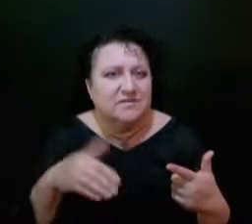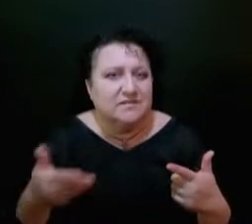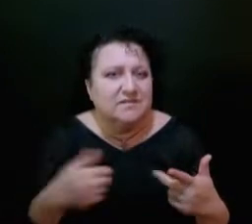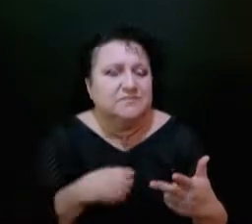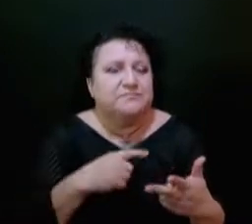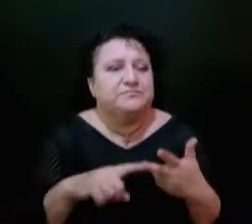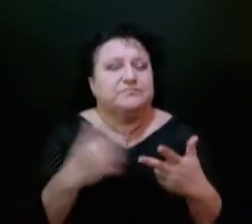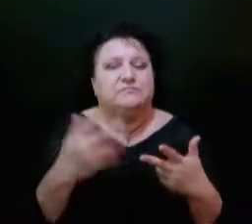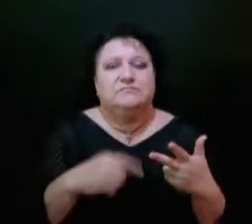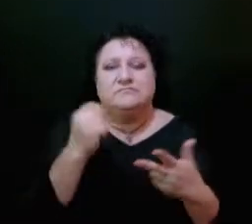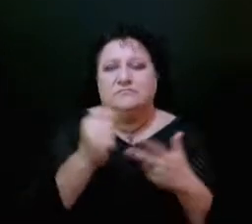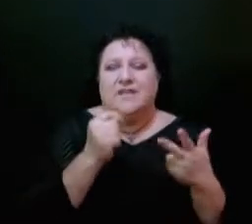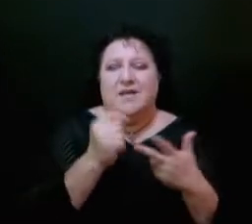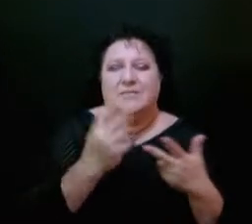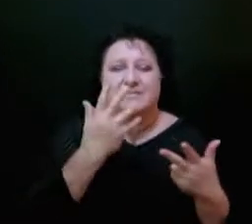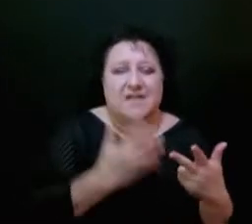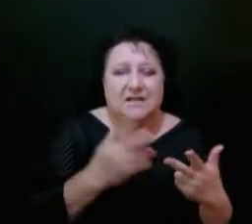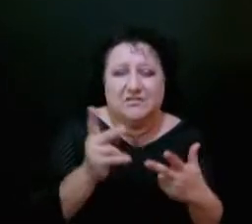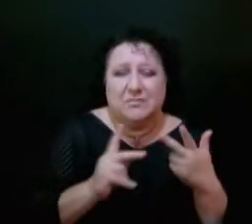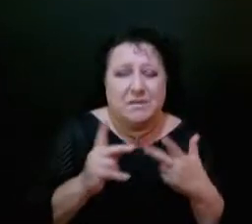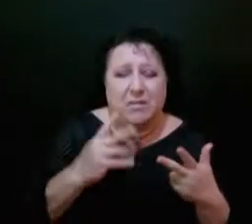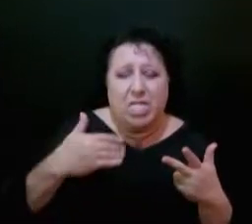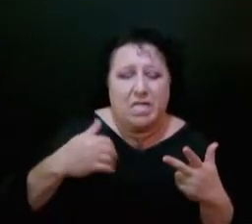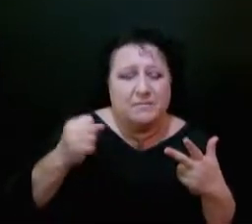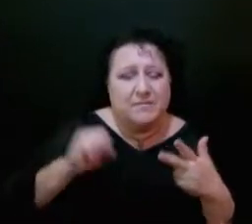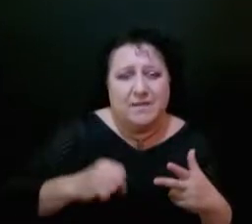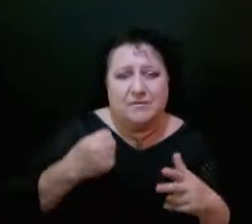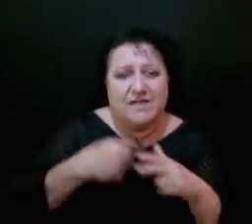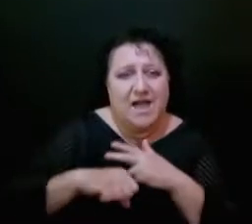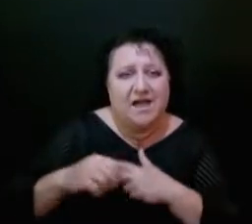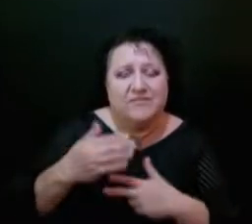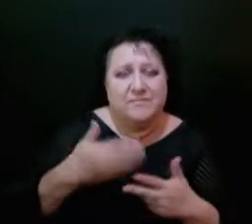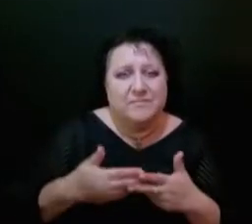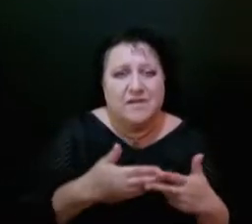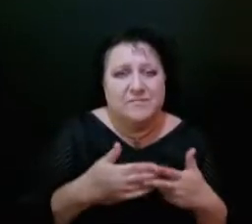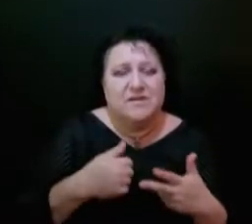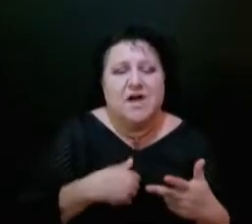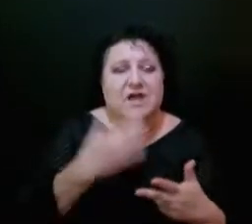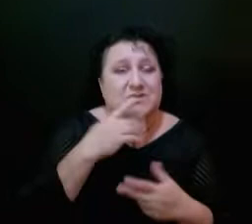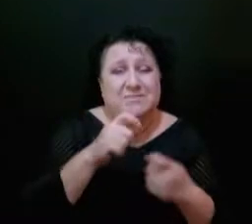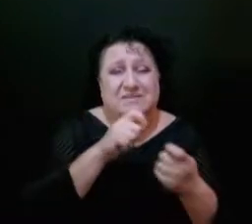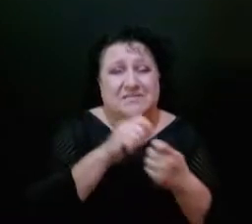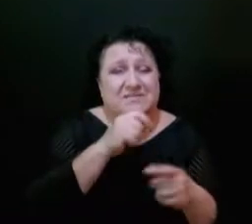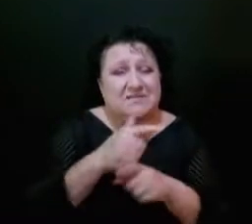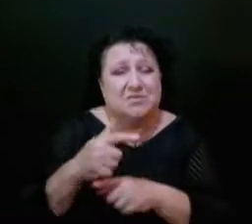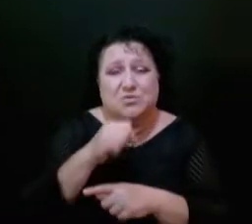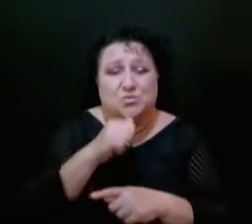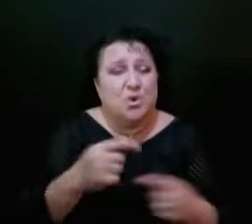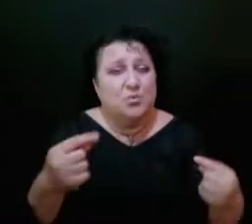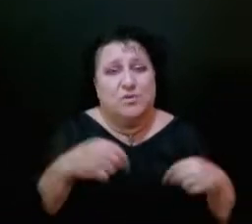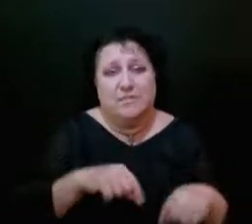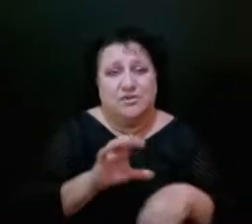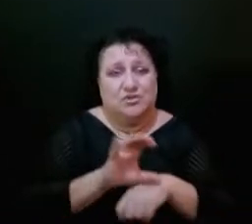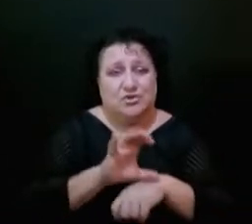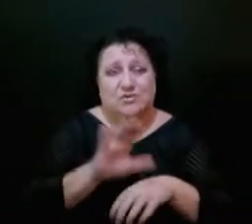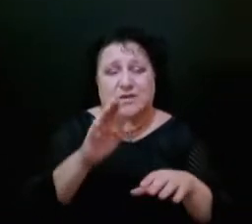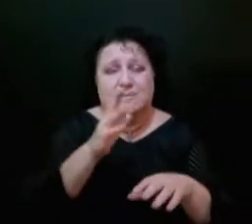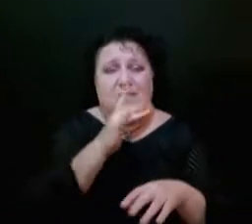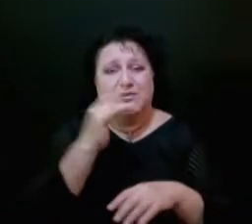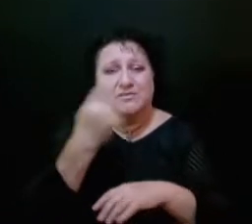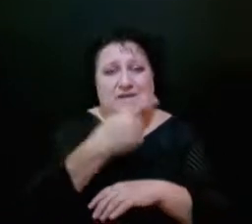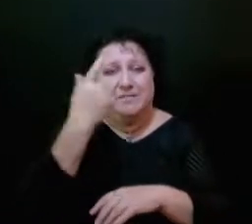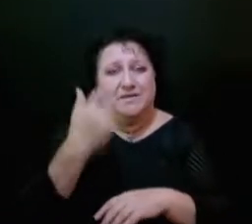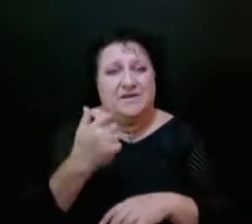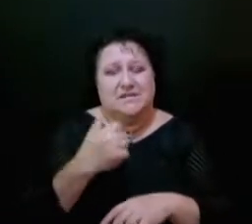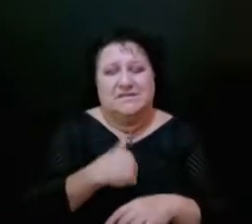time of sadness for women who are unable to have children. I know of specific sisters who don't join us on Mother's Day because it's a